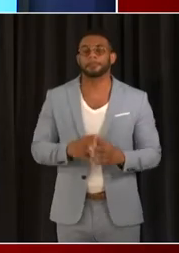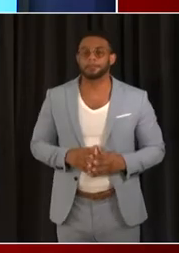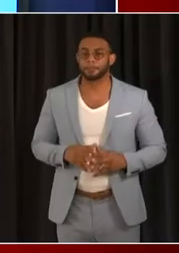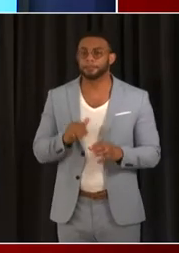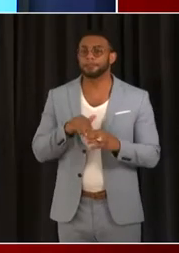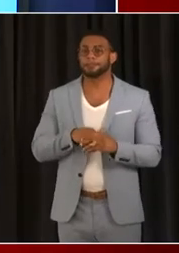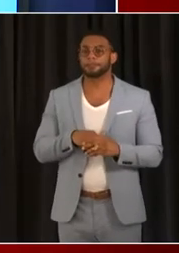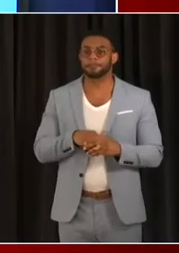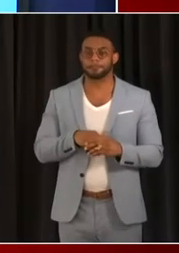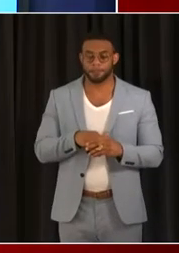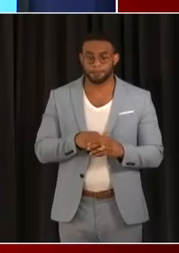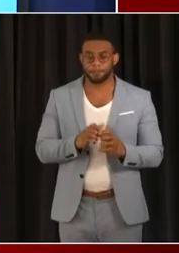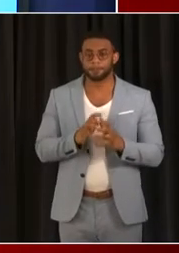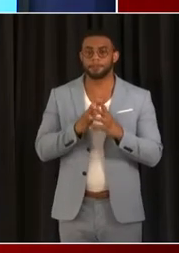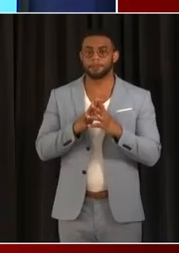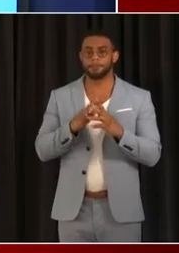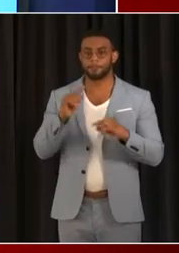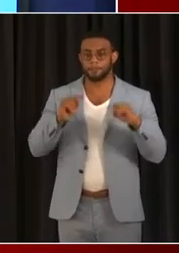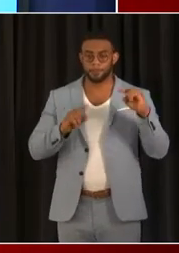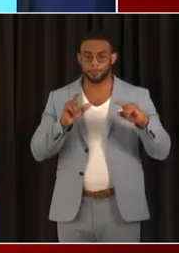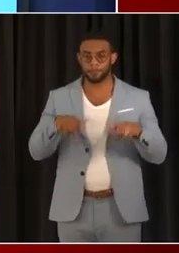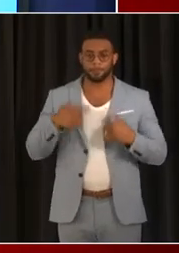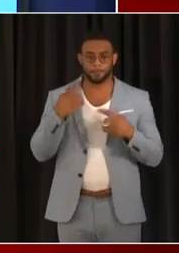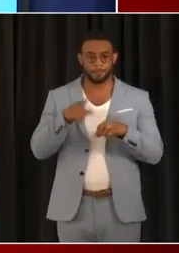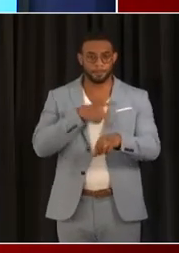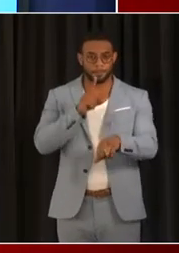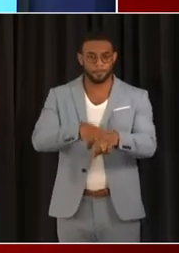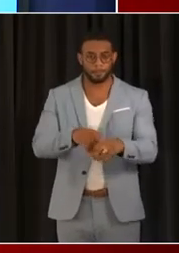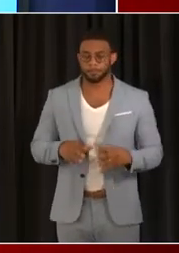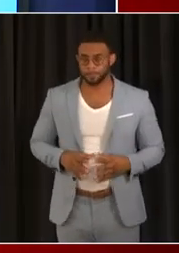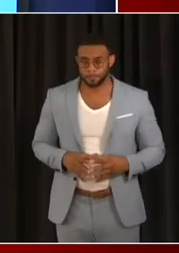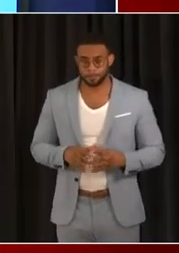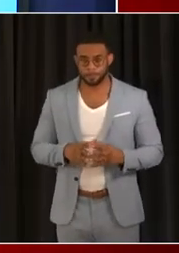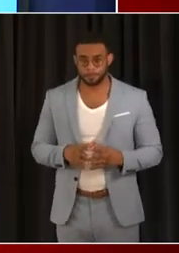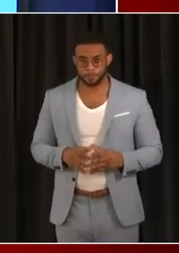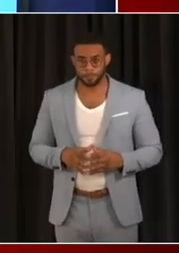unsuccessful in closing the disparities that have persisted for so long.